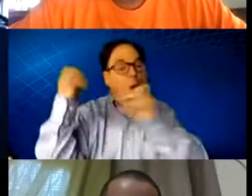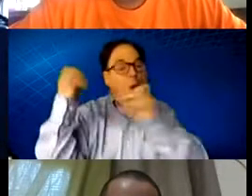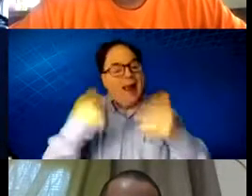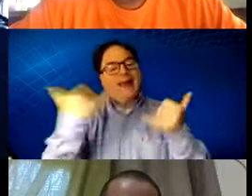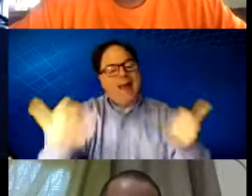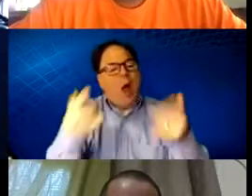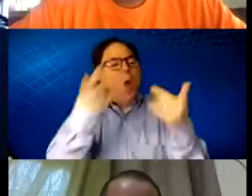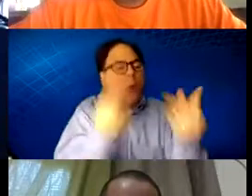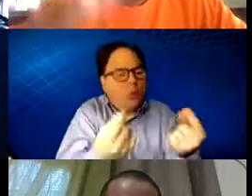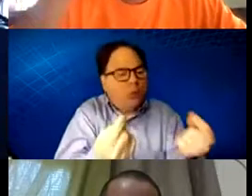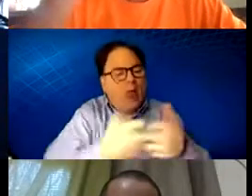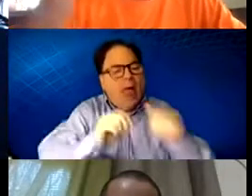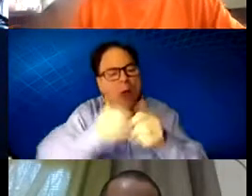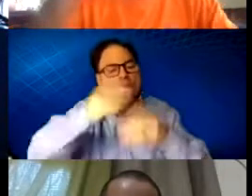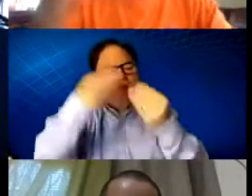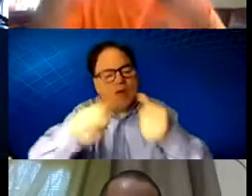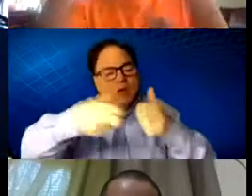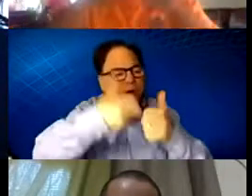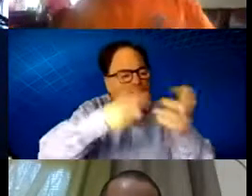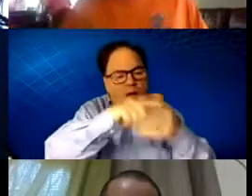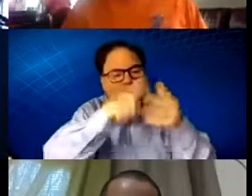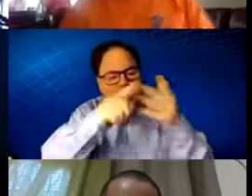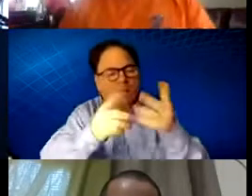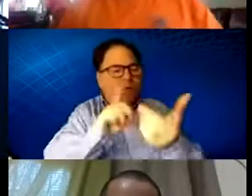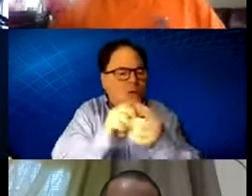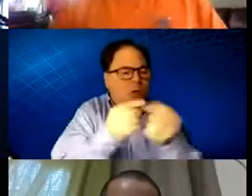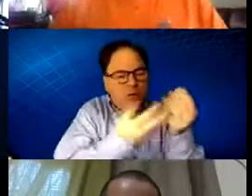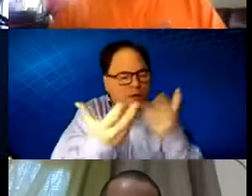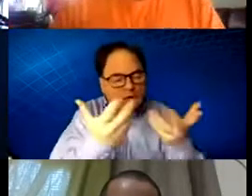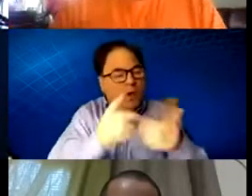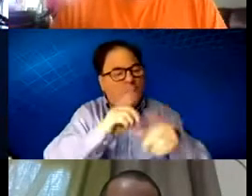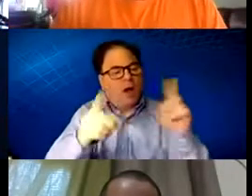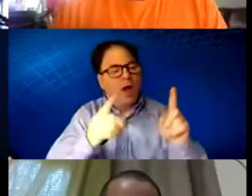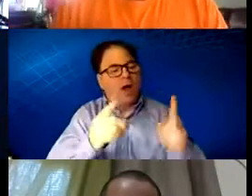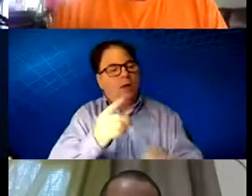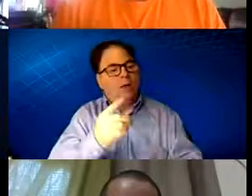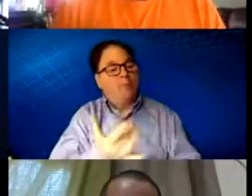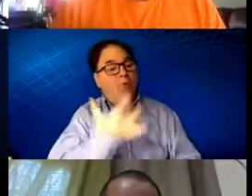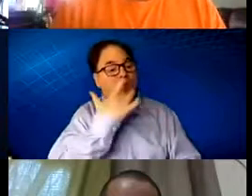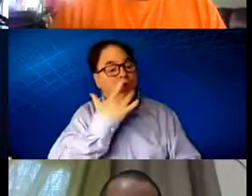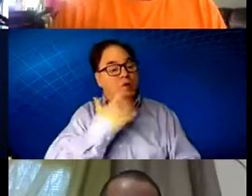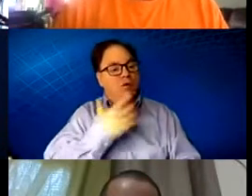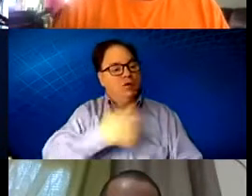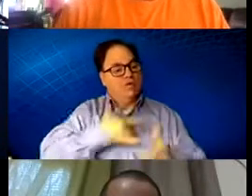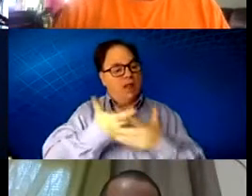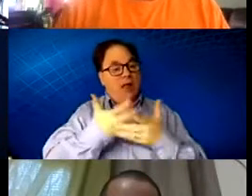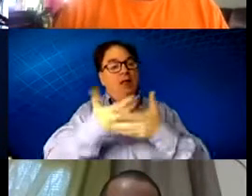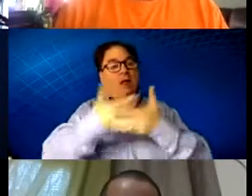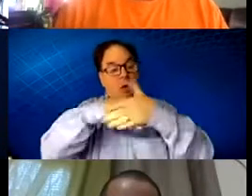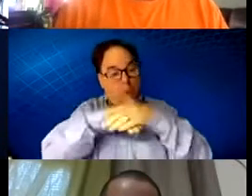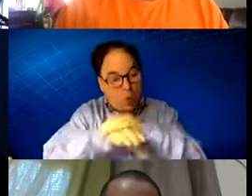we have to think now about sort of an extra burden that we are saddled with and what's going to be done about